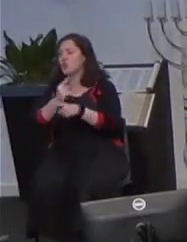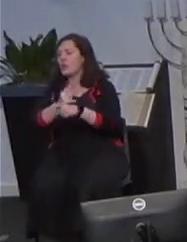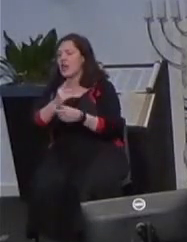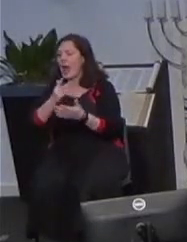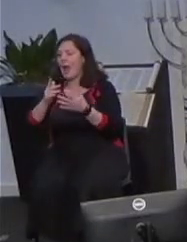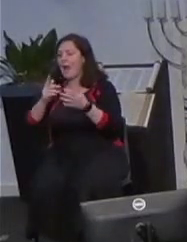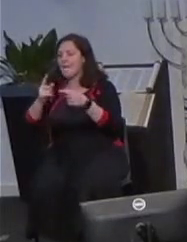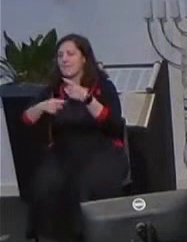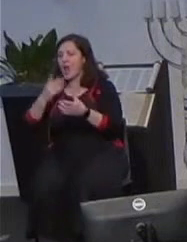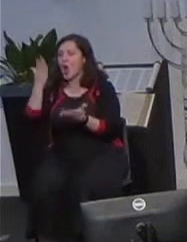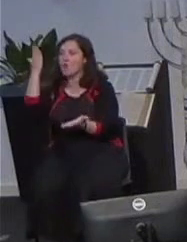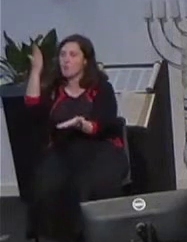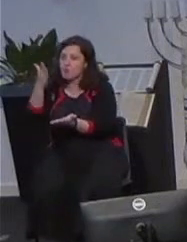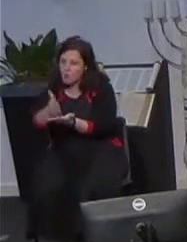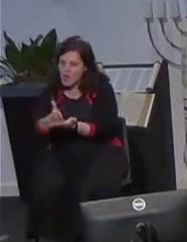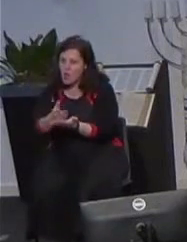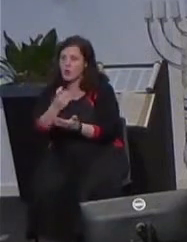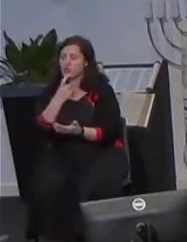when you look at